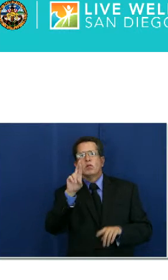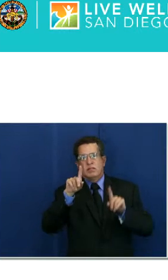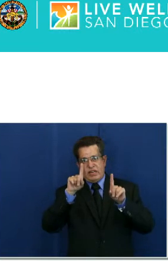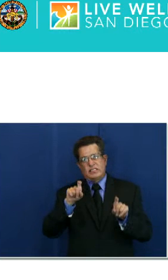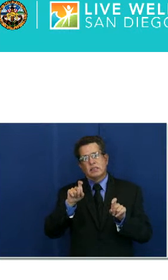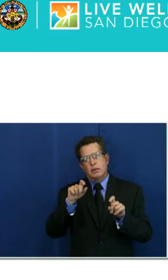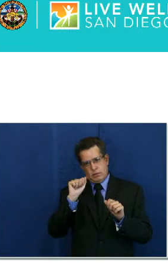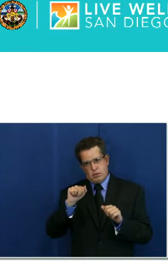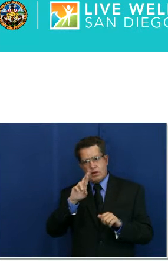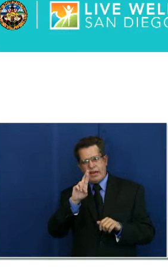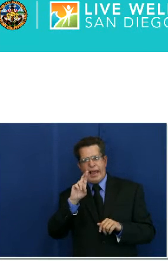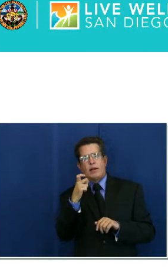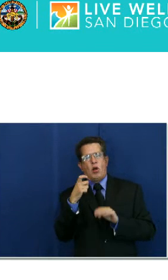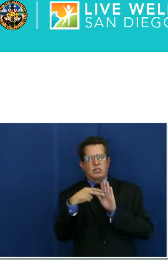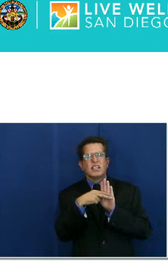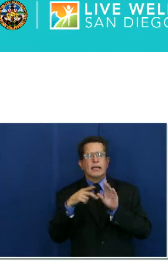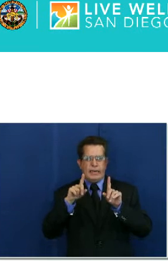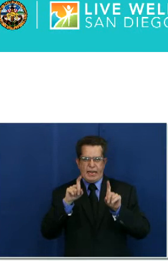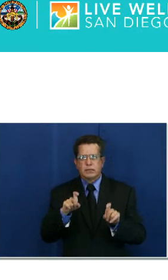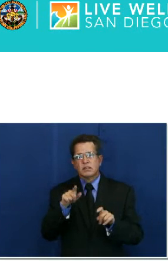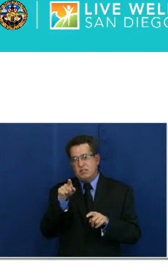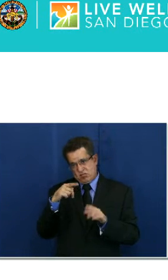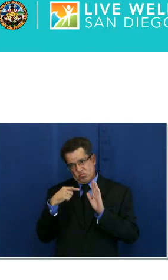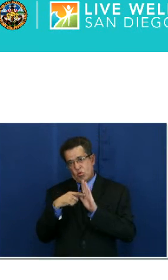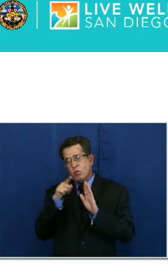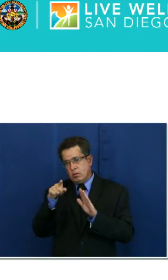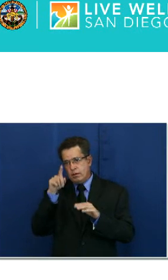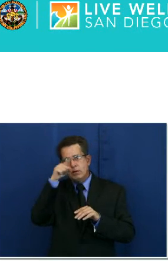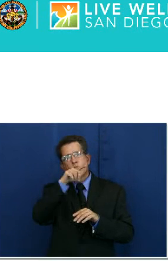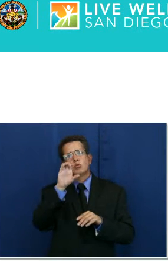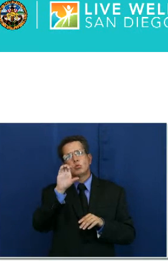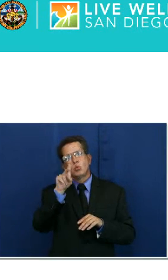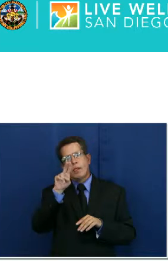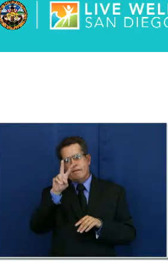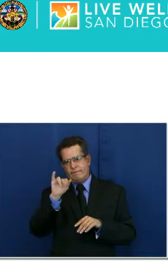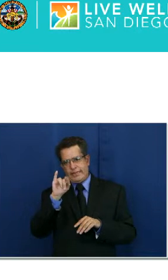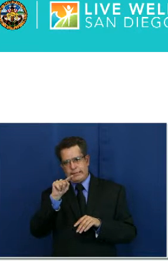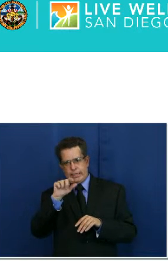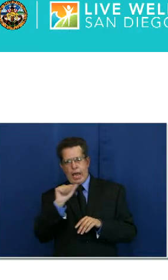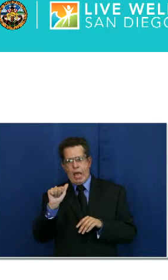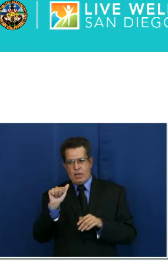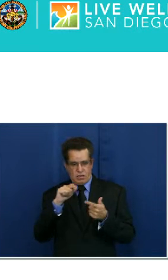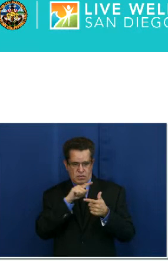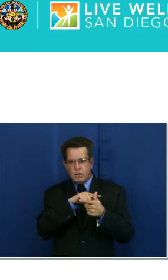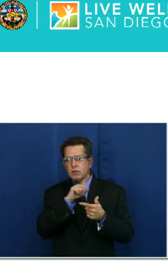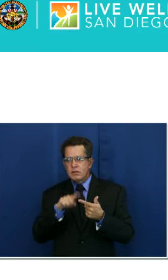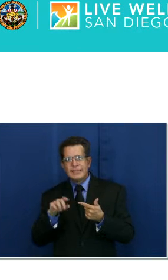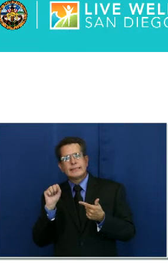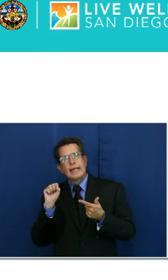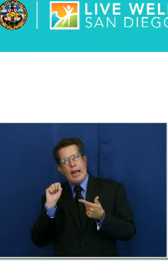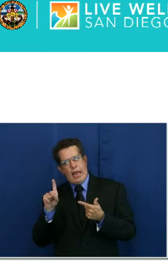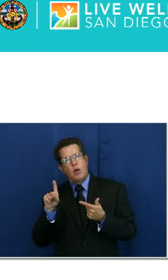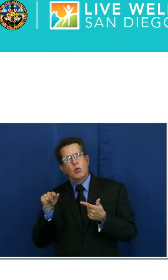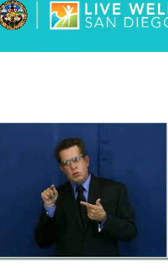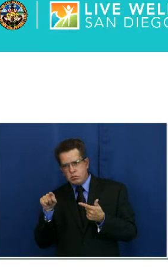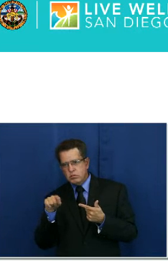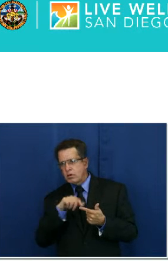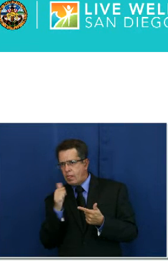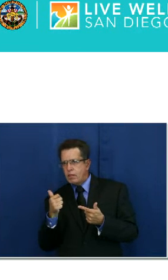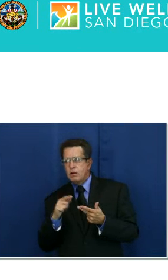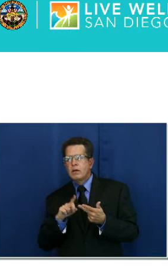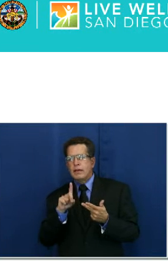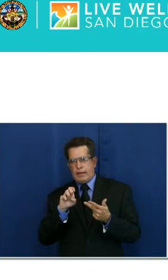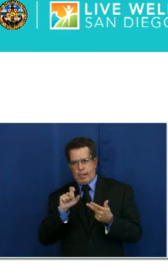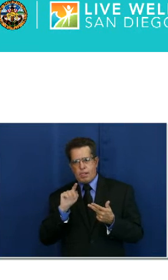tomorrow, with a location in Chula Vista, one in City San Diego proper, then on the 2nd in Del Mar area, and